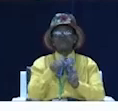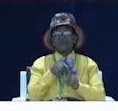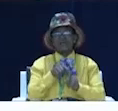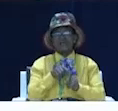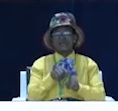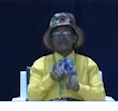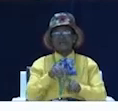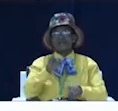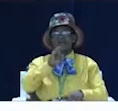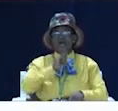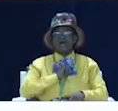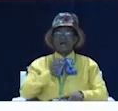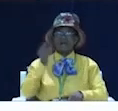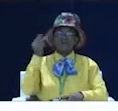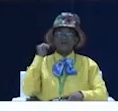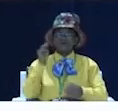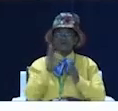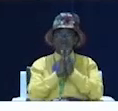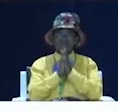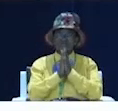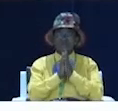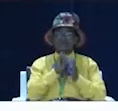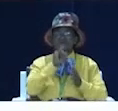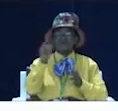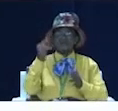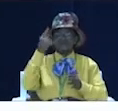I was praying for this evening,